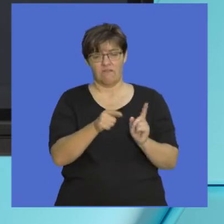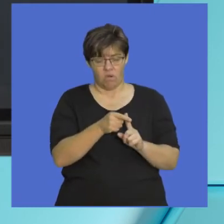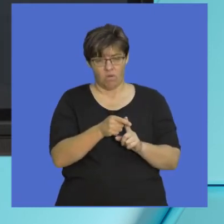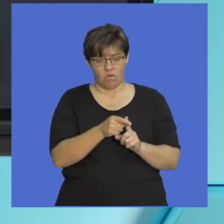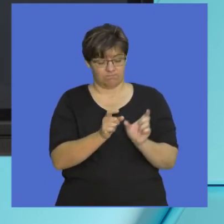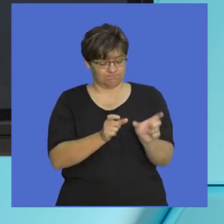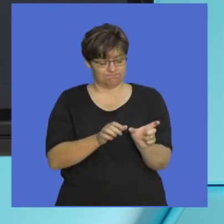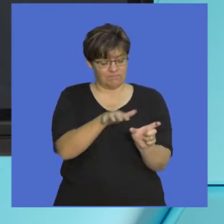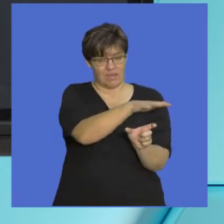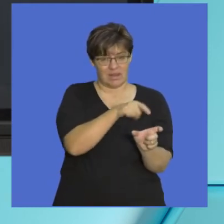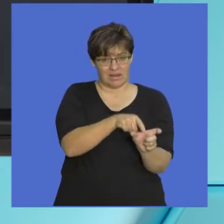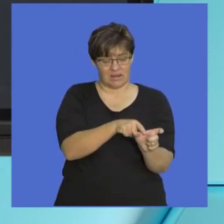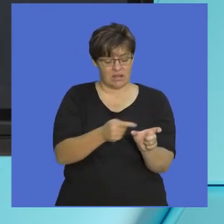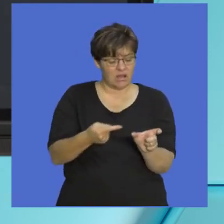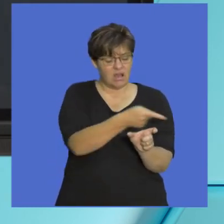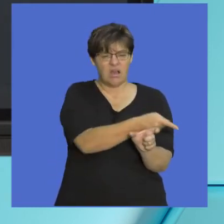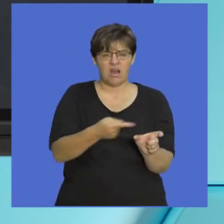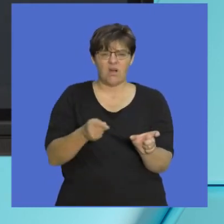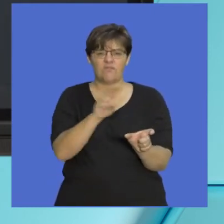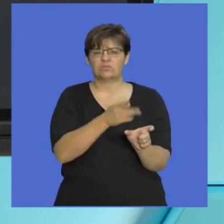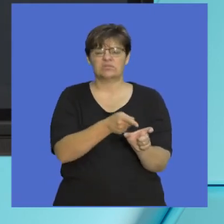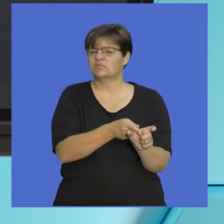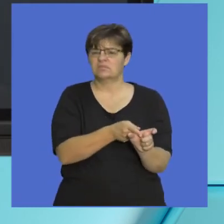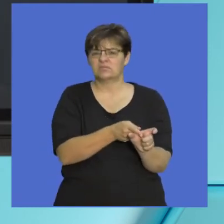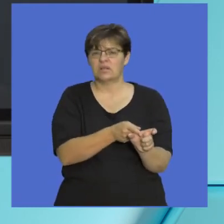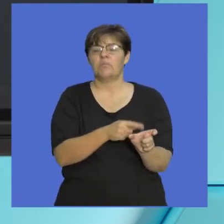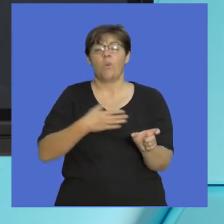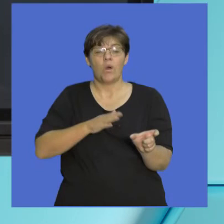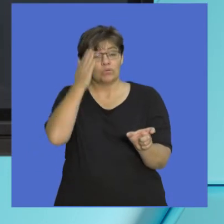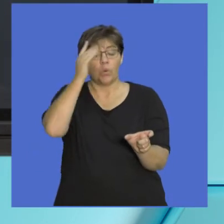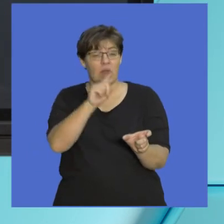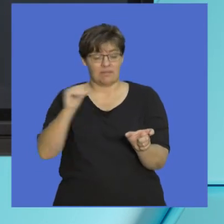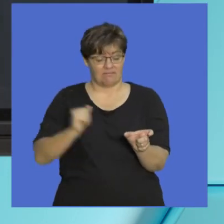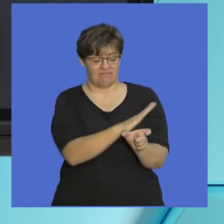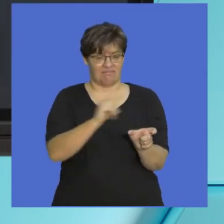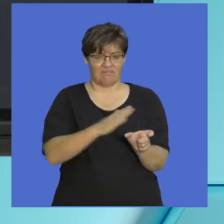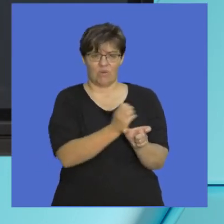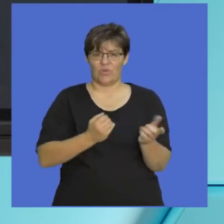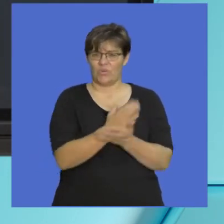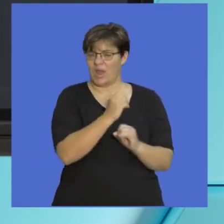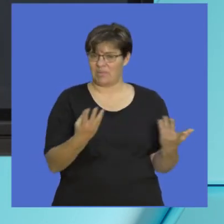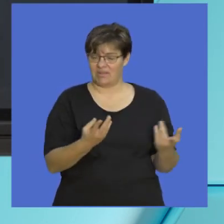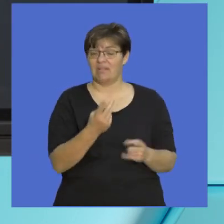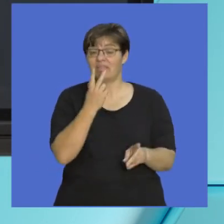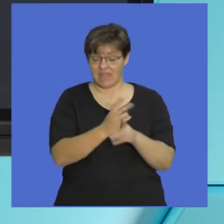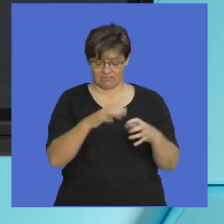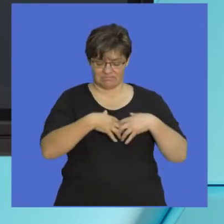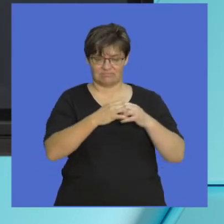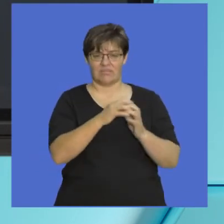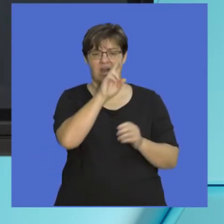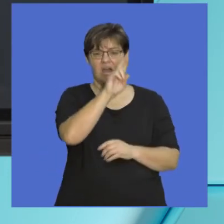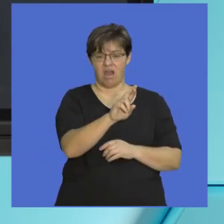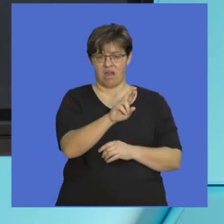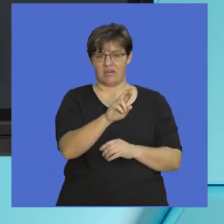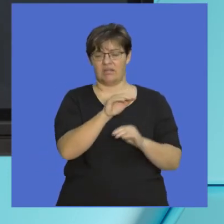of voltage across a component, okay, so that we are able to also know how much current passes through it. And then we can use